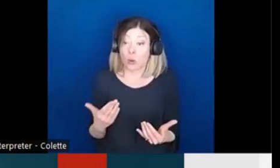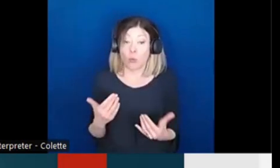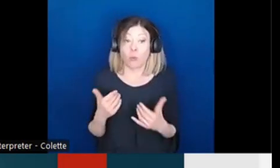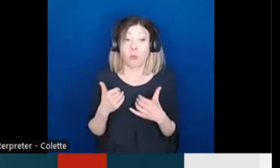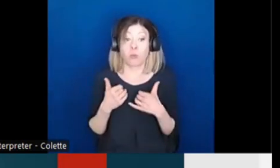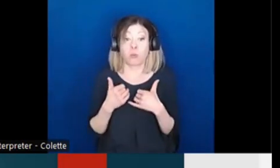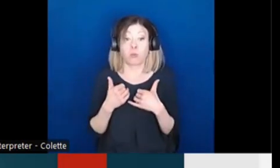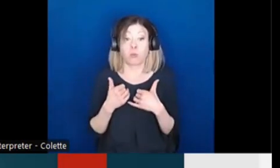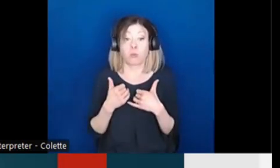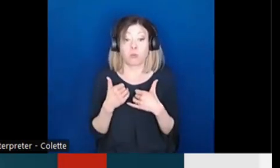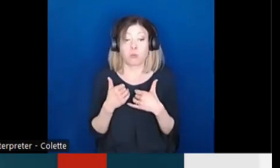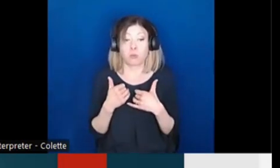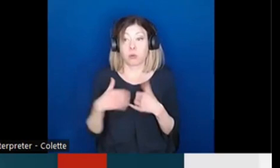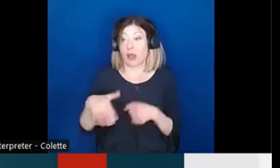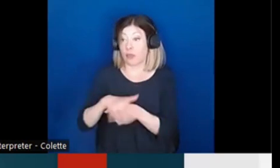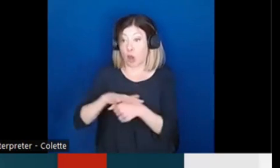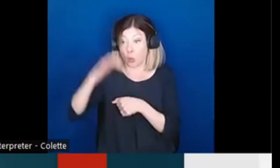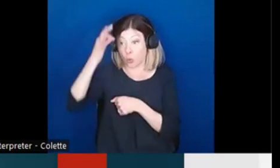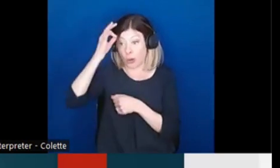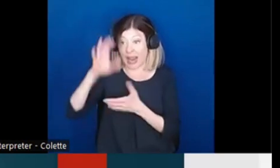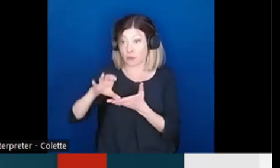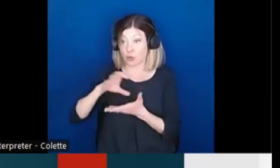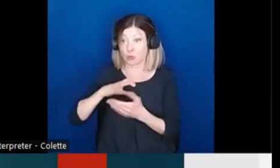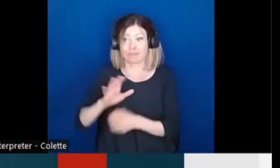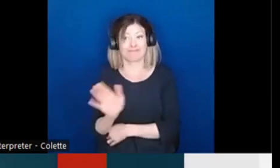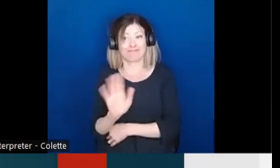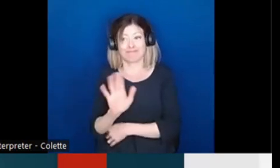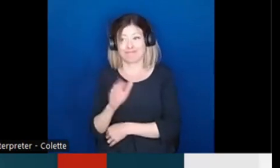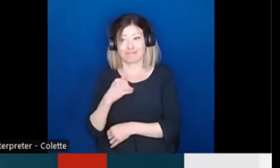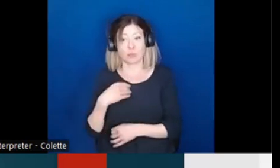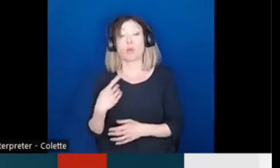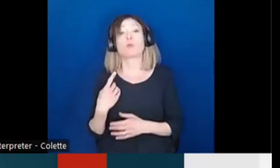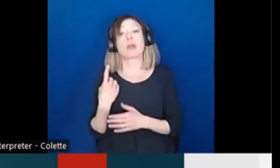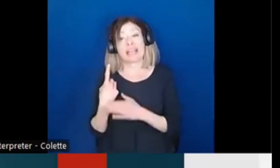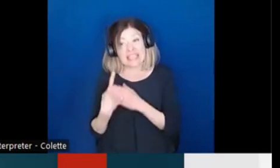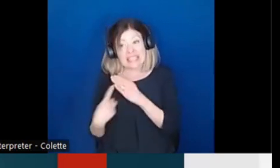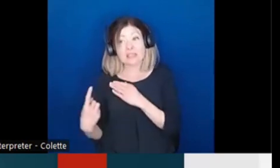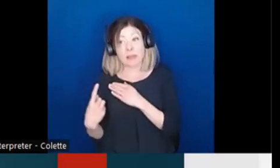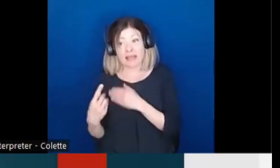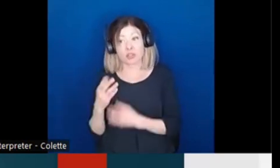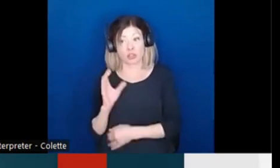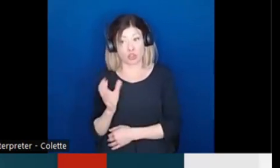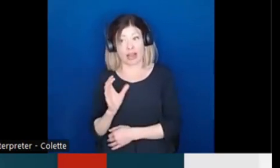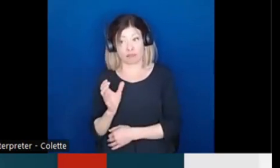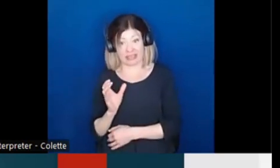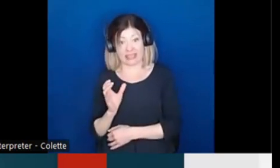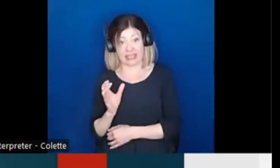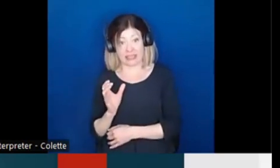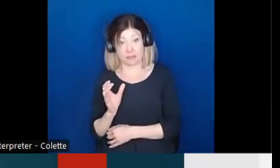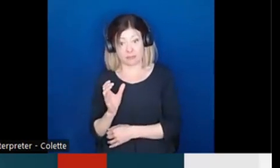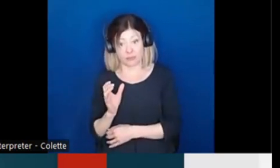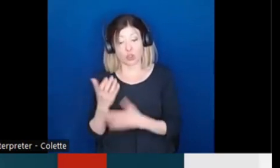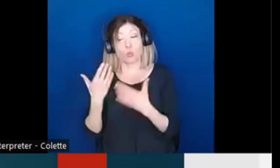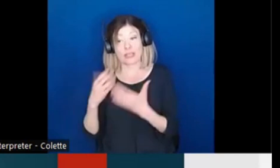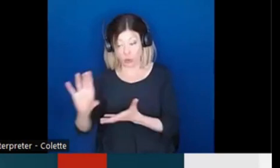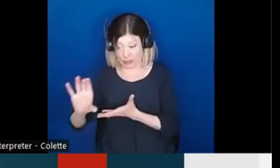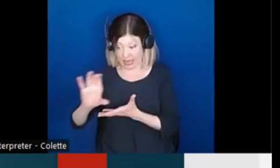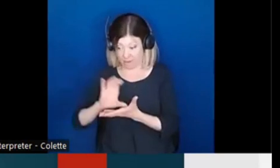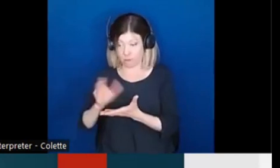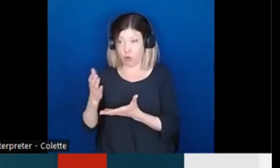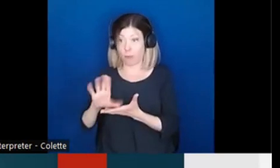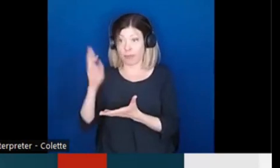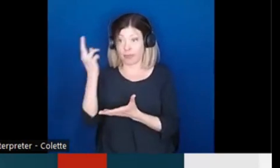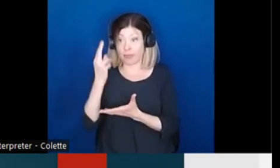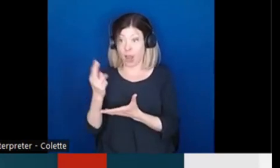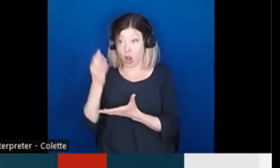the local council. We're an independent charity. Mm. At the moment, we're what's called an arts